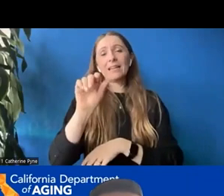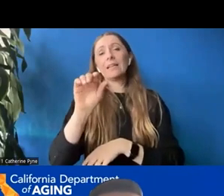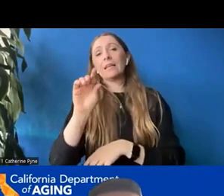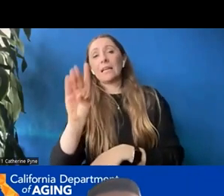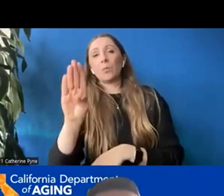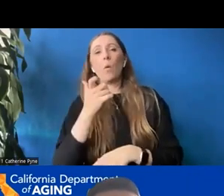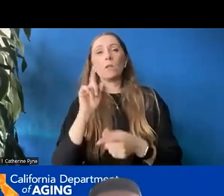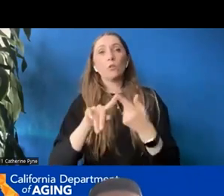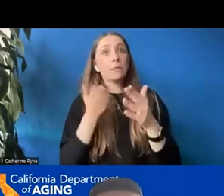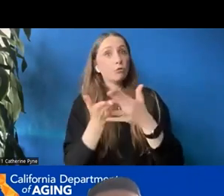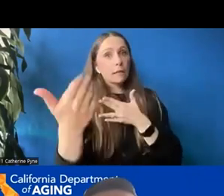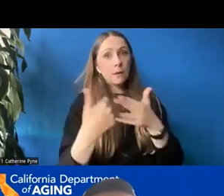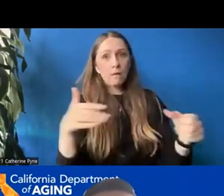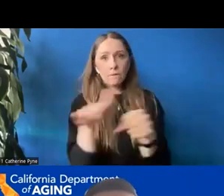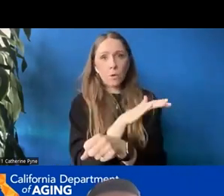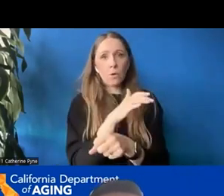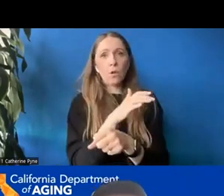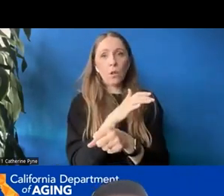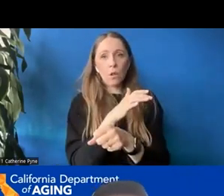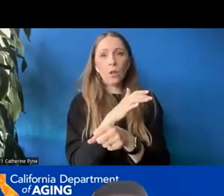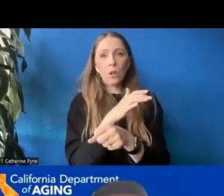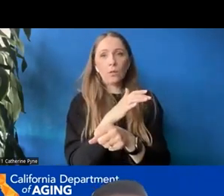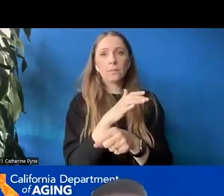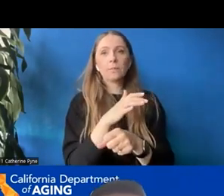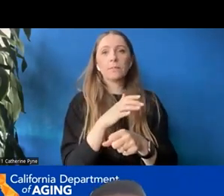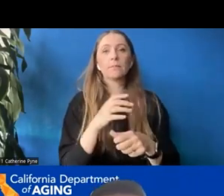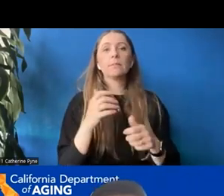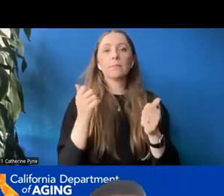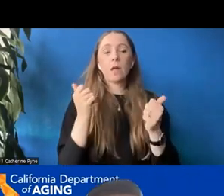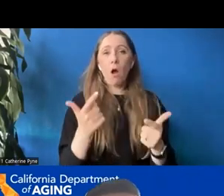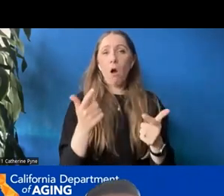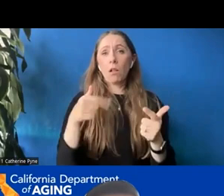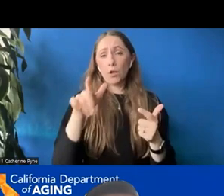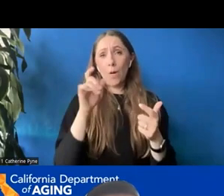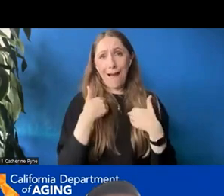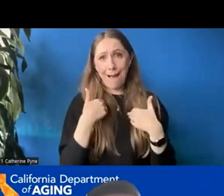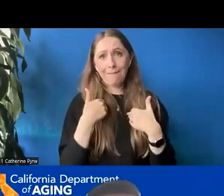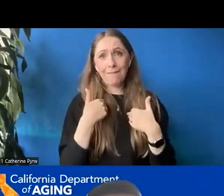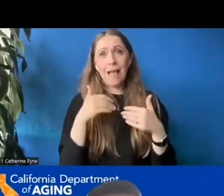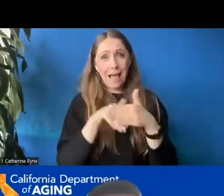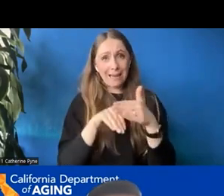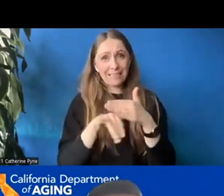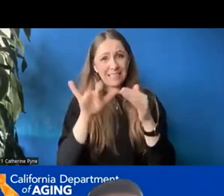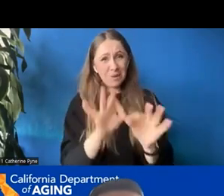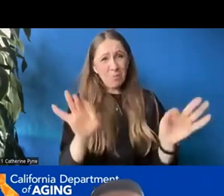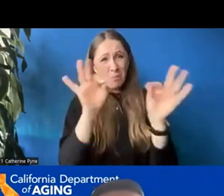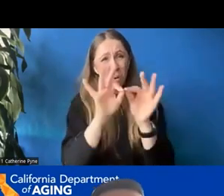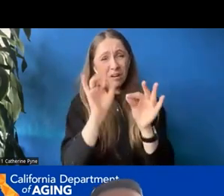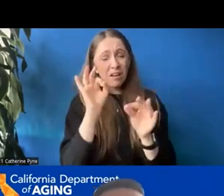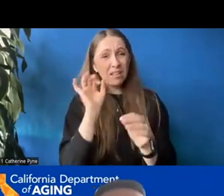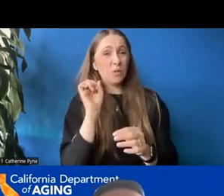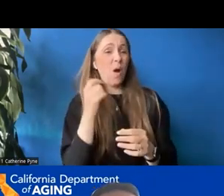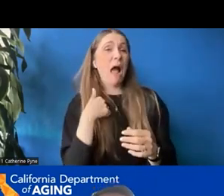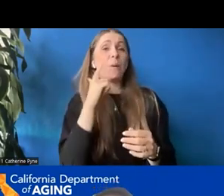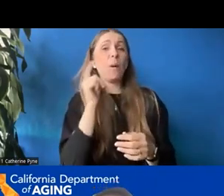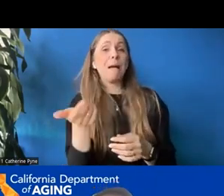be transparent. We want you all and all of our stakeholders to have access to these data at your leisure. So that's a really important piece of this exercise. So I'm going to be kind of